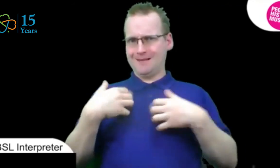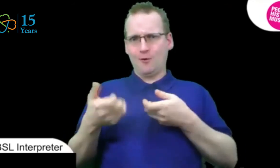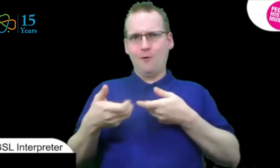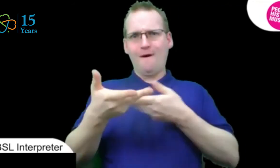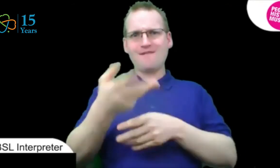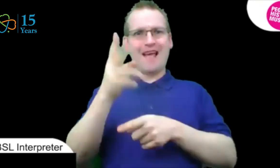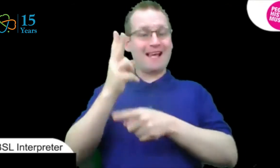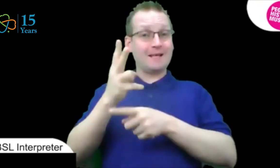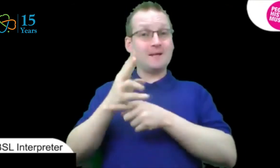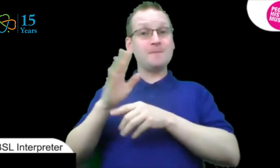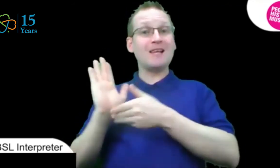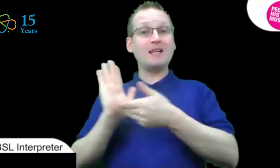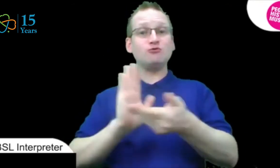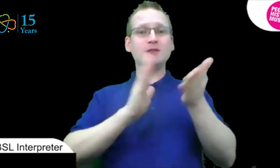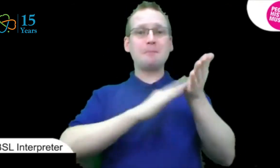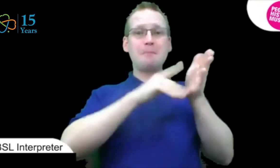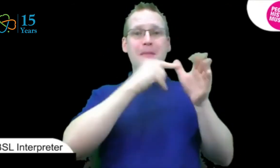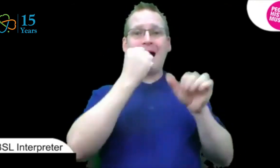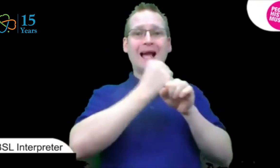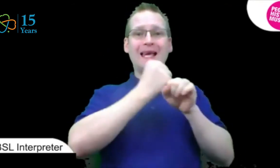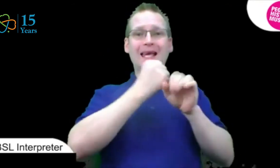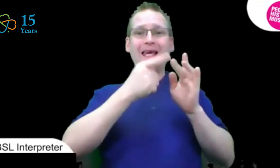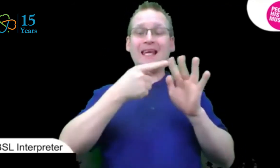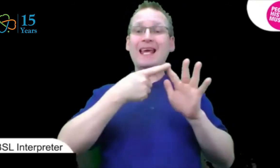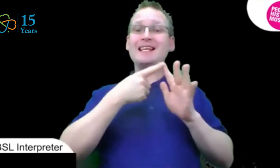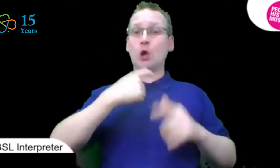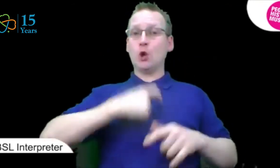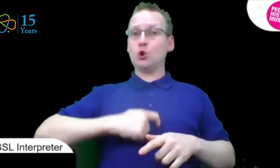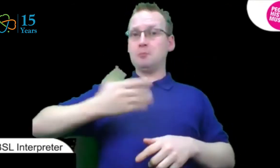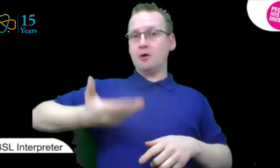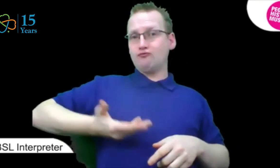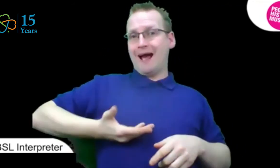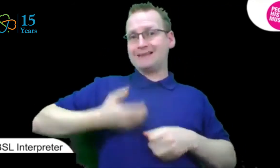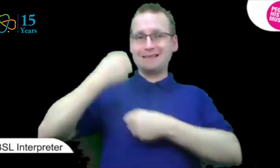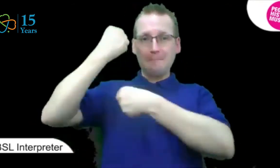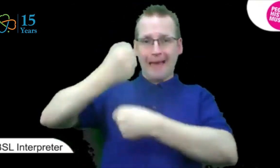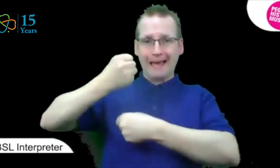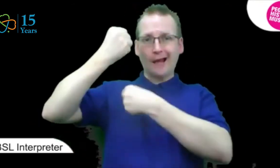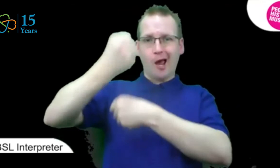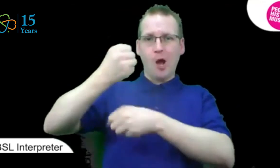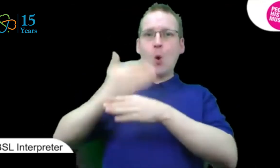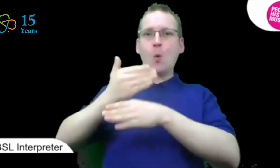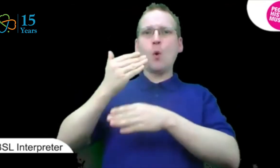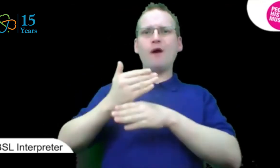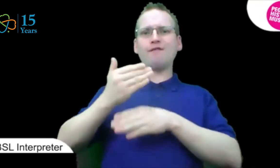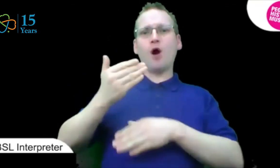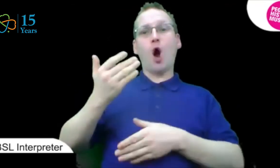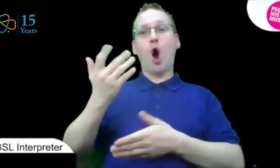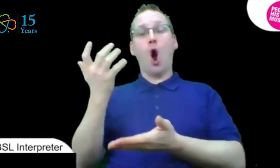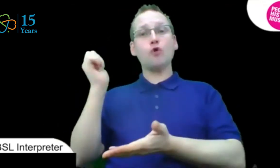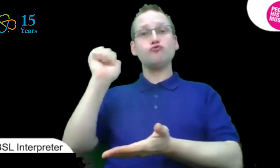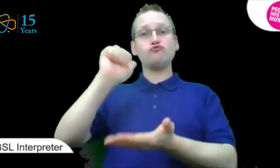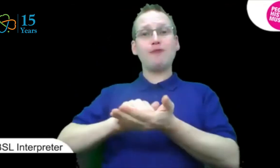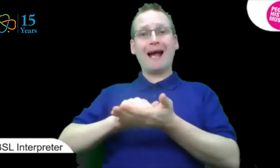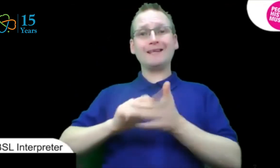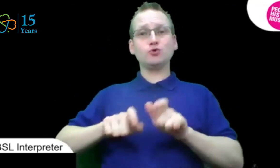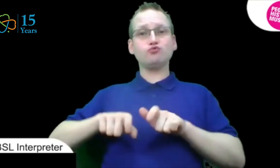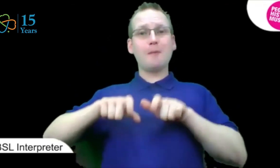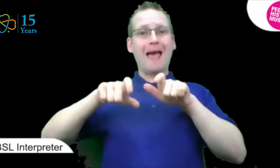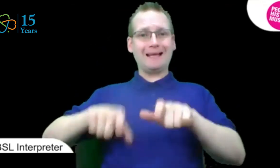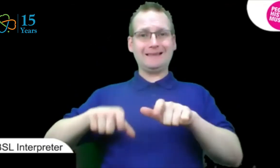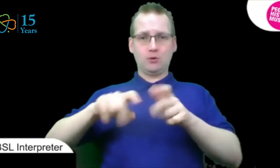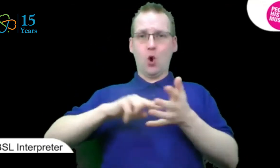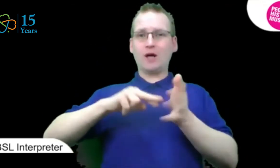To introduce Maggie and Jenny, Maggie is a human rights campaigner who is currently working for Right to Remain, under which she's the organiser